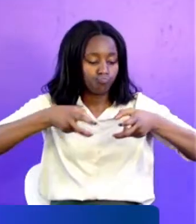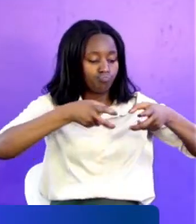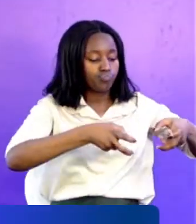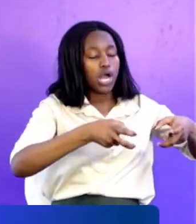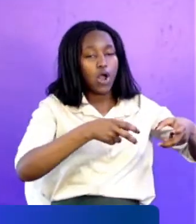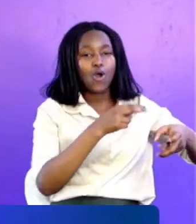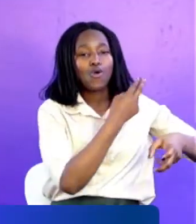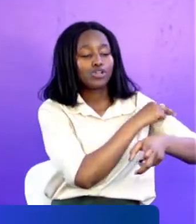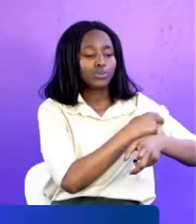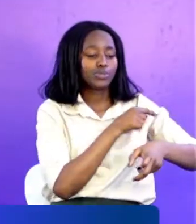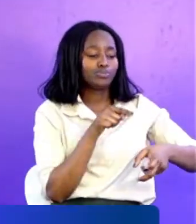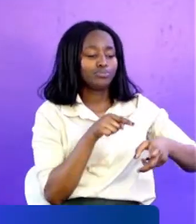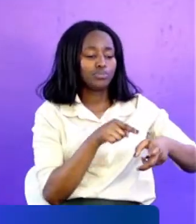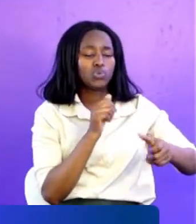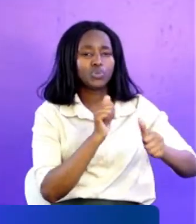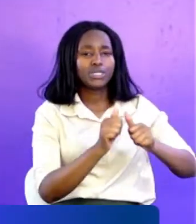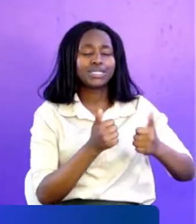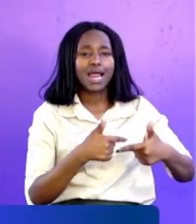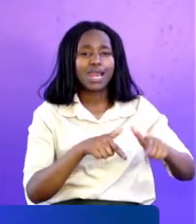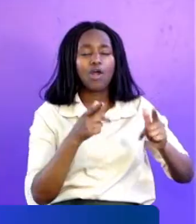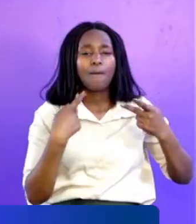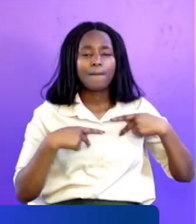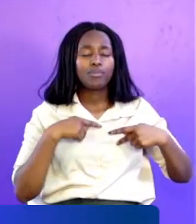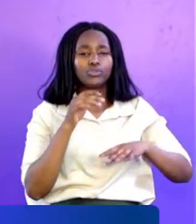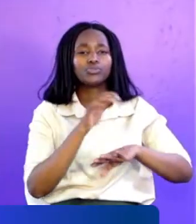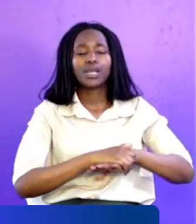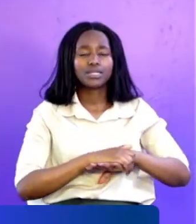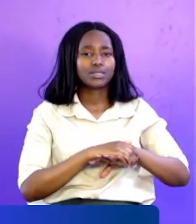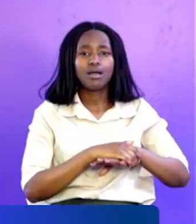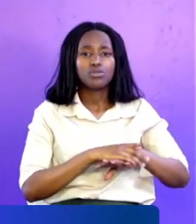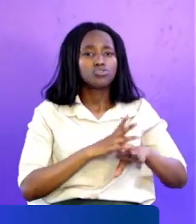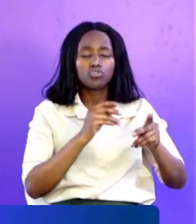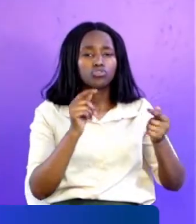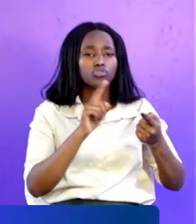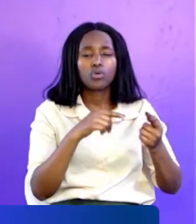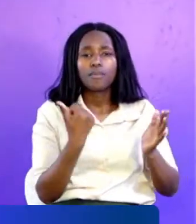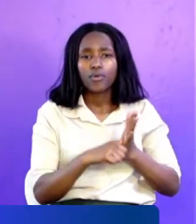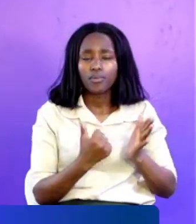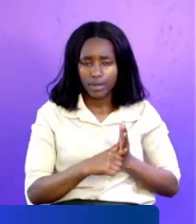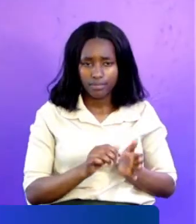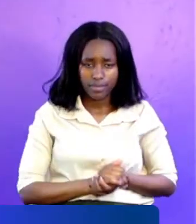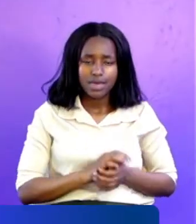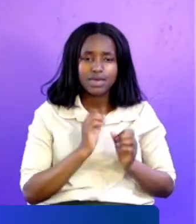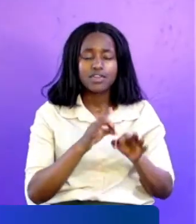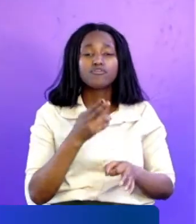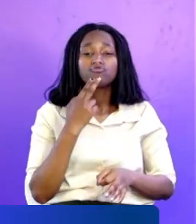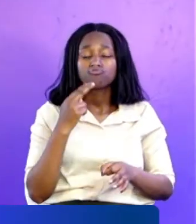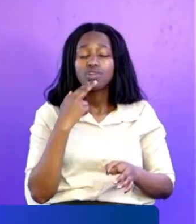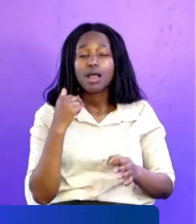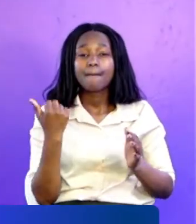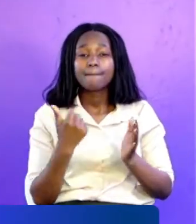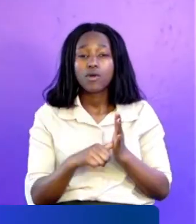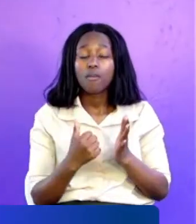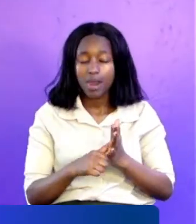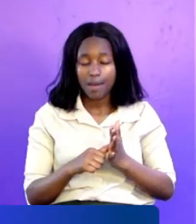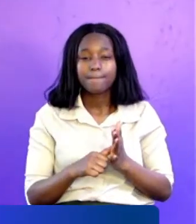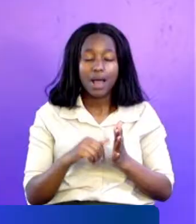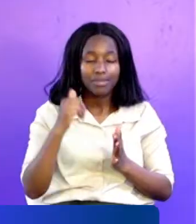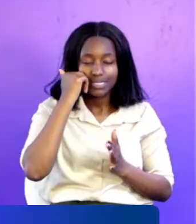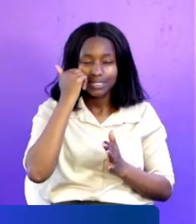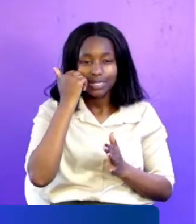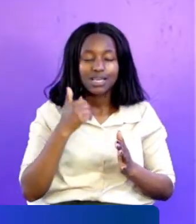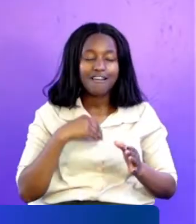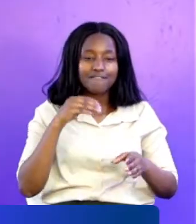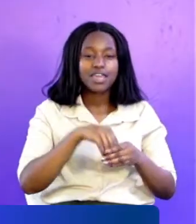with the terminal illnesses on that. You know, when diabetes hits a family, like a father of the family, the father is dysfunctional.